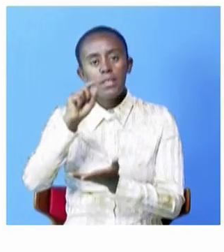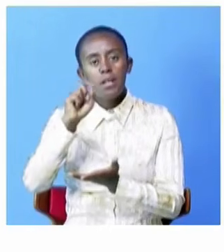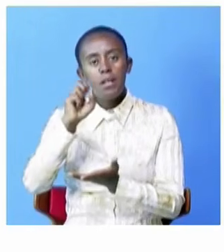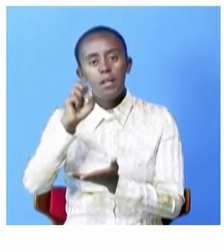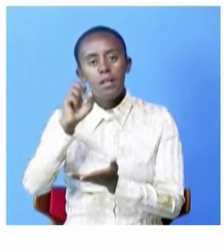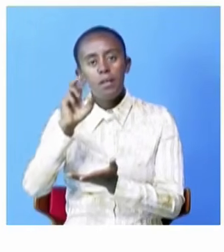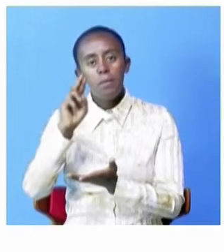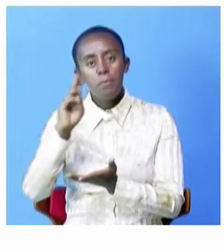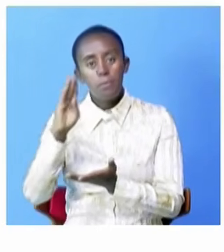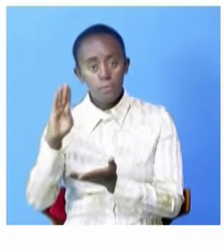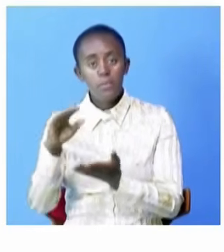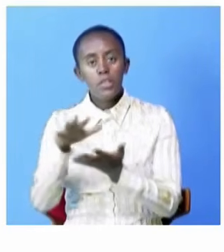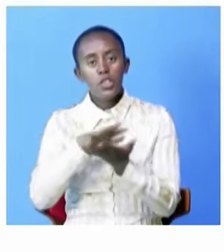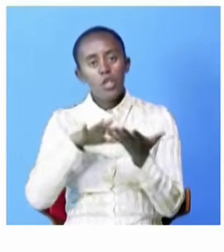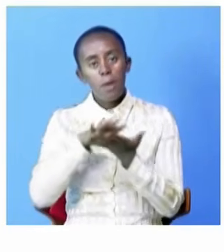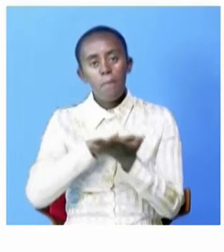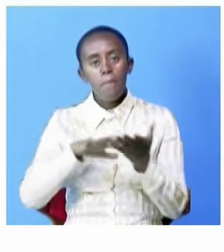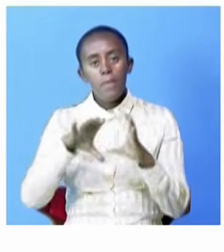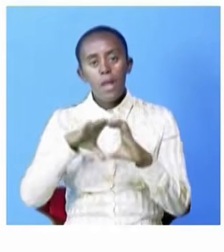the classroom.